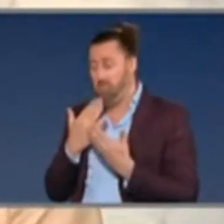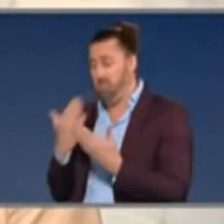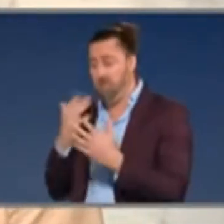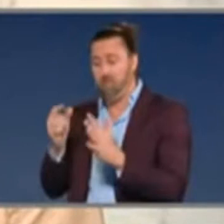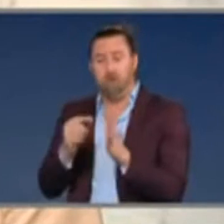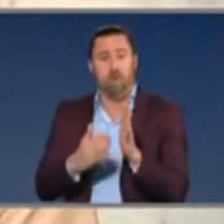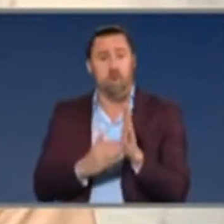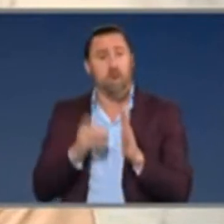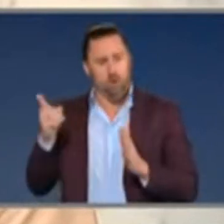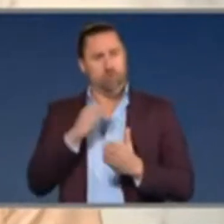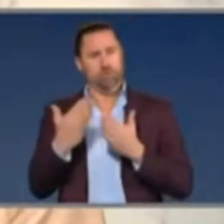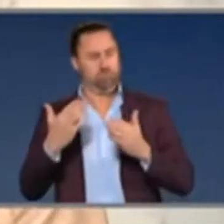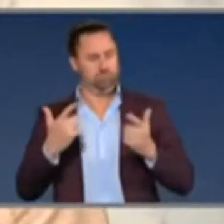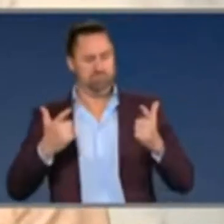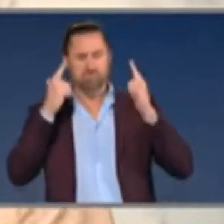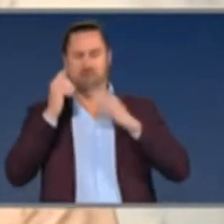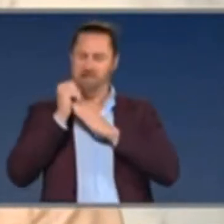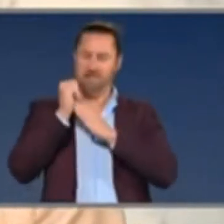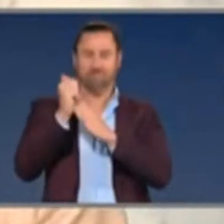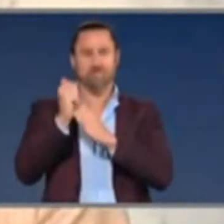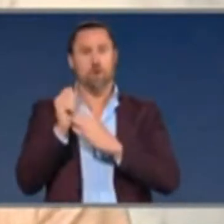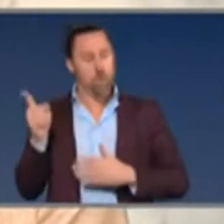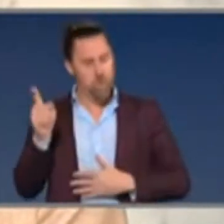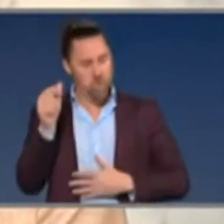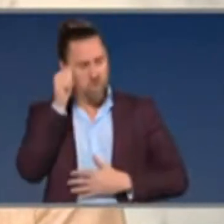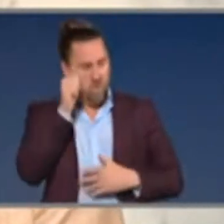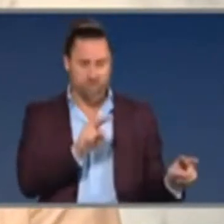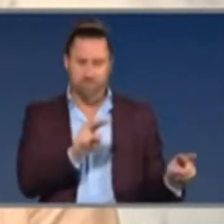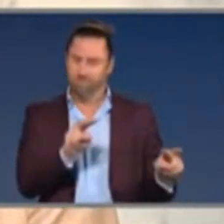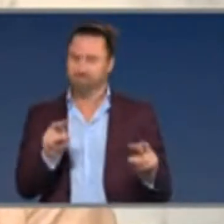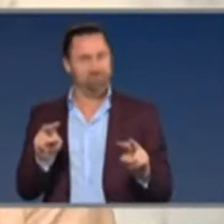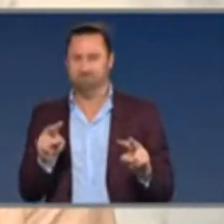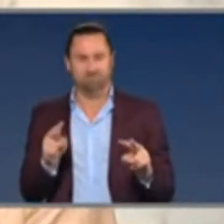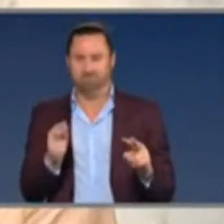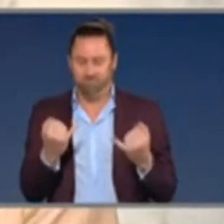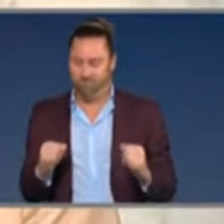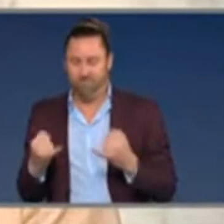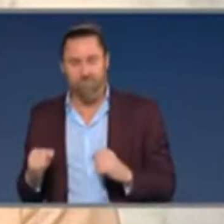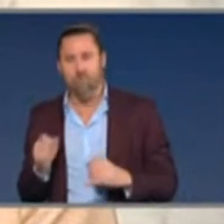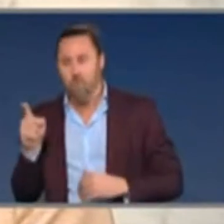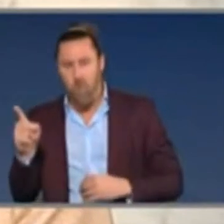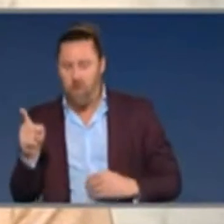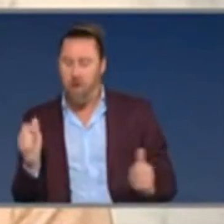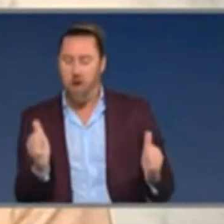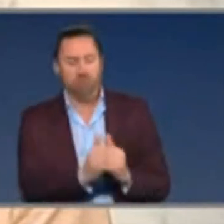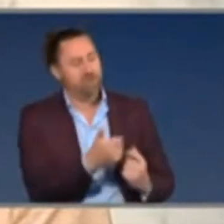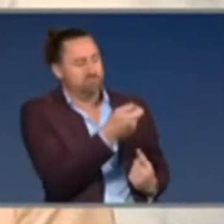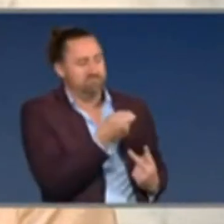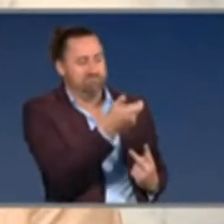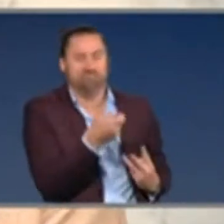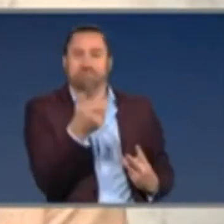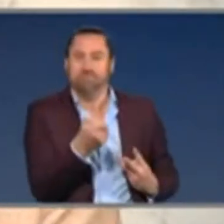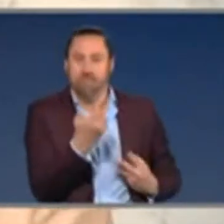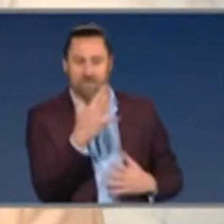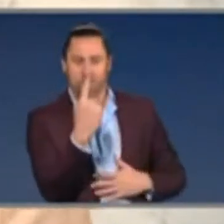your leadership in taking the first step in agreeing to establish a formal partnership between the Coalition of Peaks and governments on